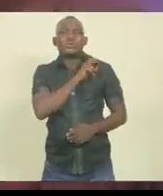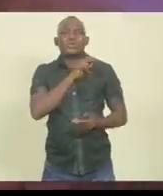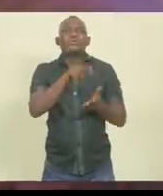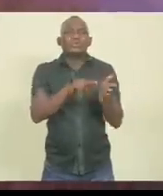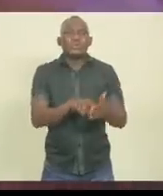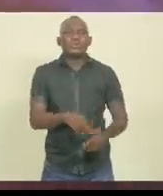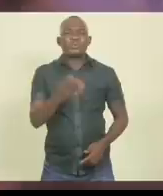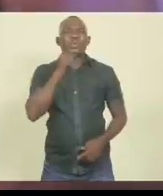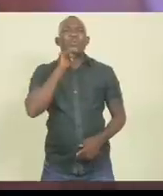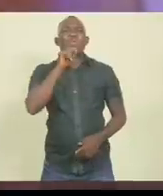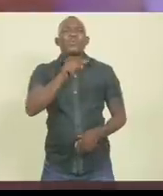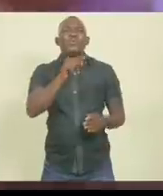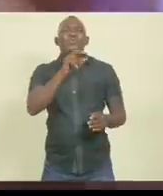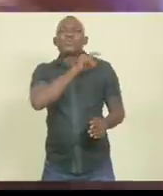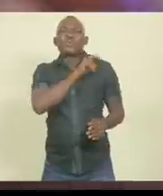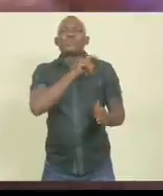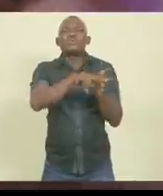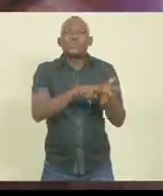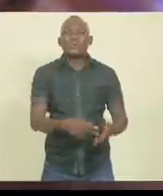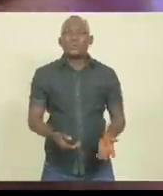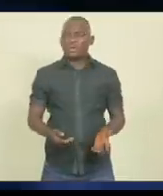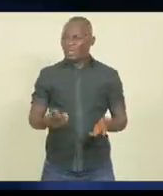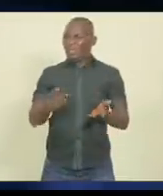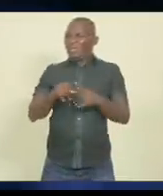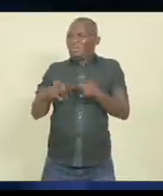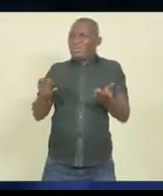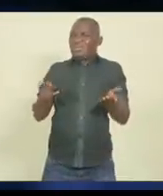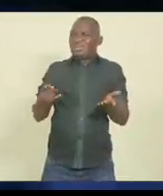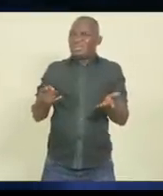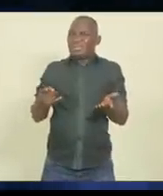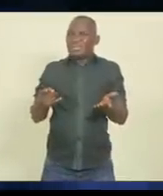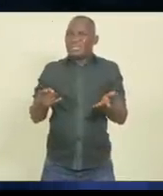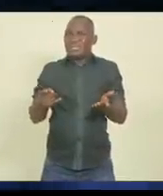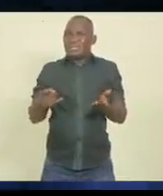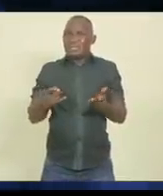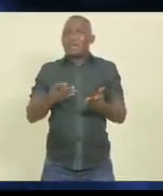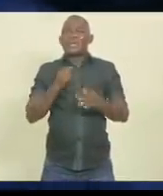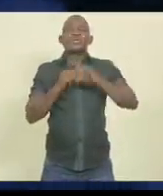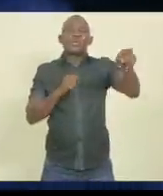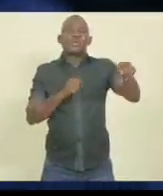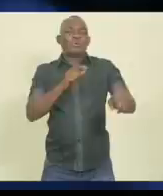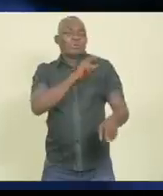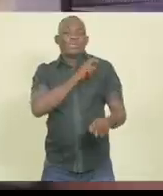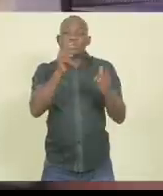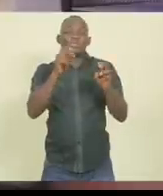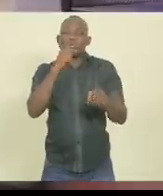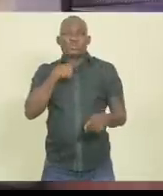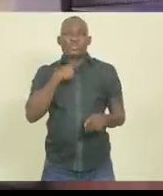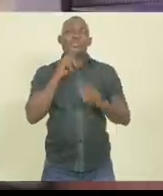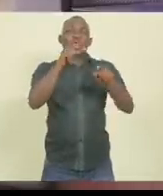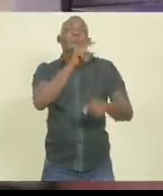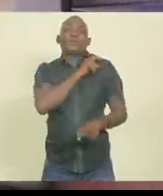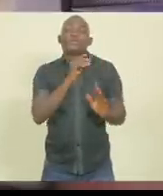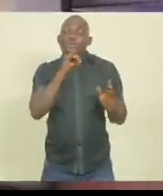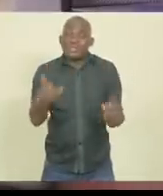You go to the police. But Coco, get help from the appropriate authorities. No, not from me. Not here,